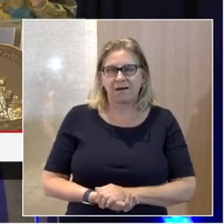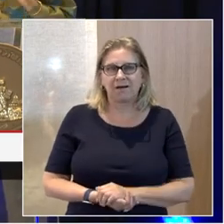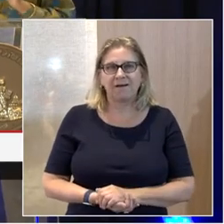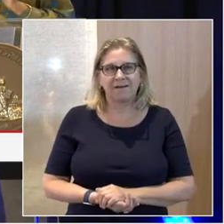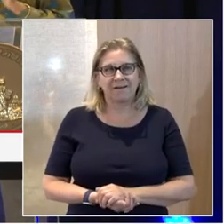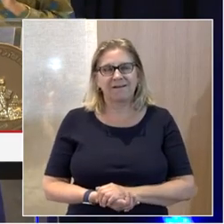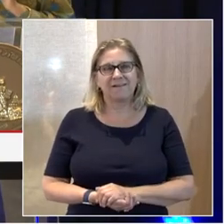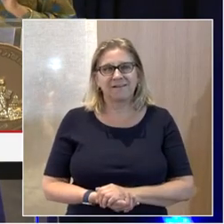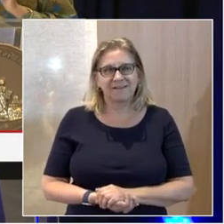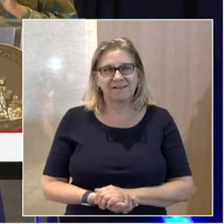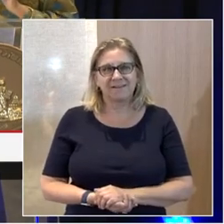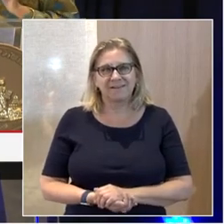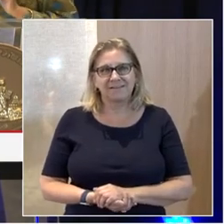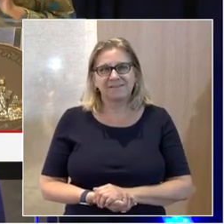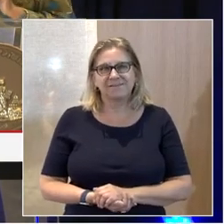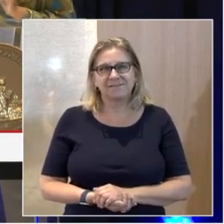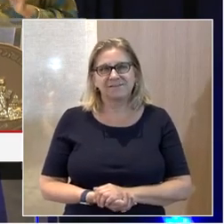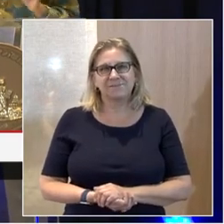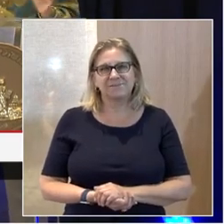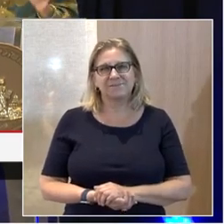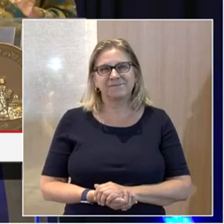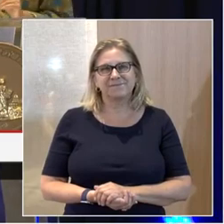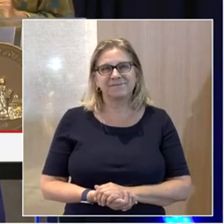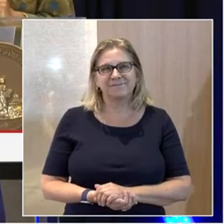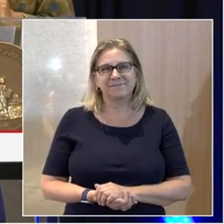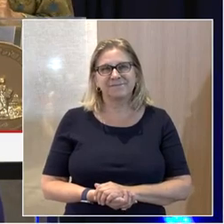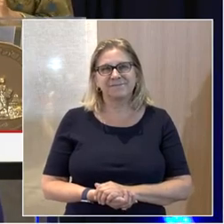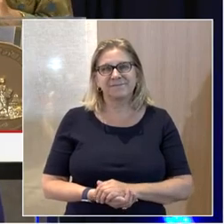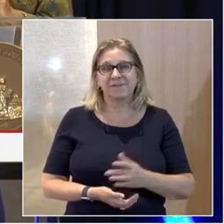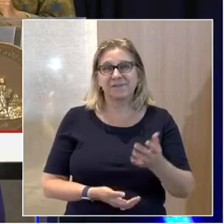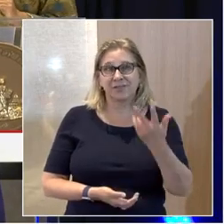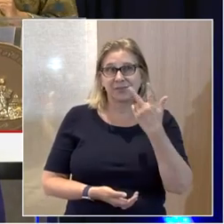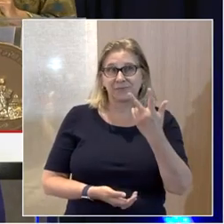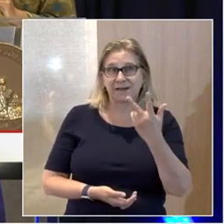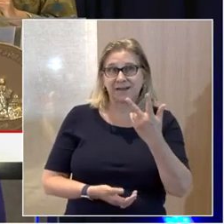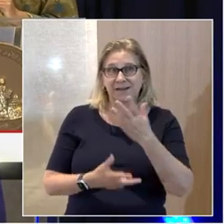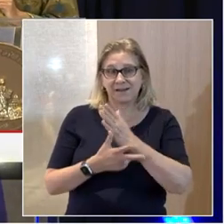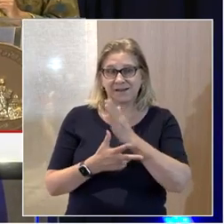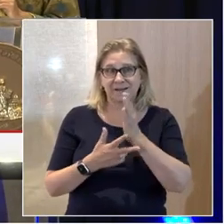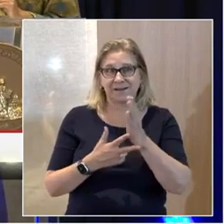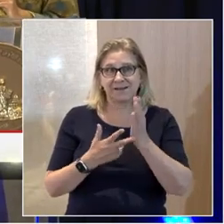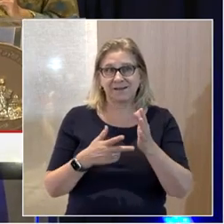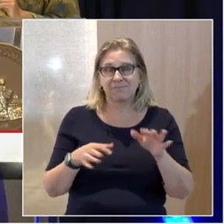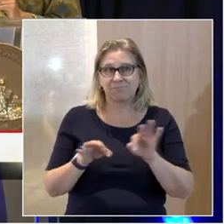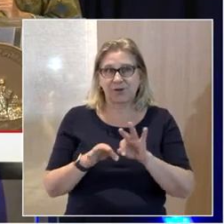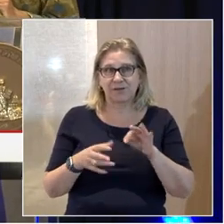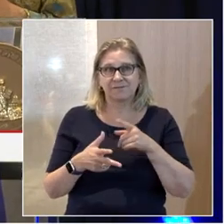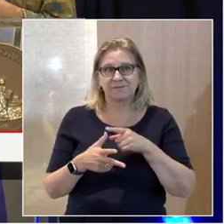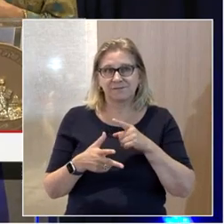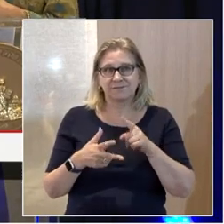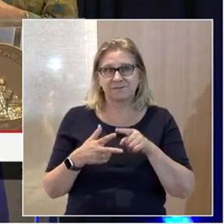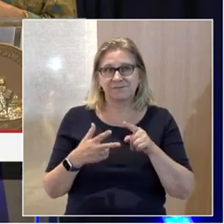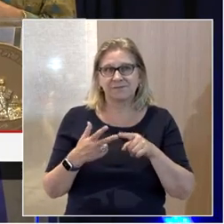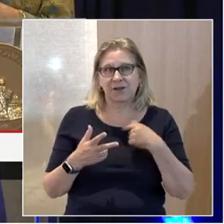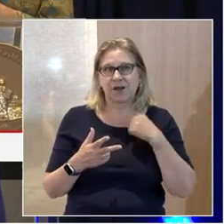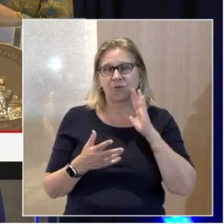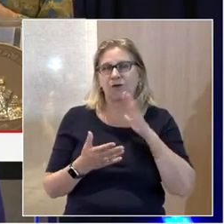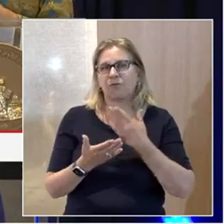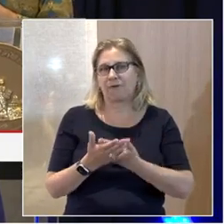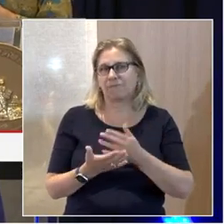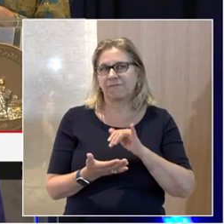introduced earlier are going to give you a pathway to these kinds of outcomes. Vibrancy has stayed